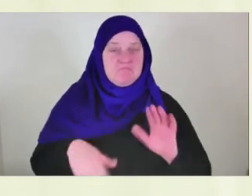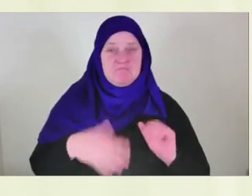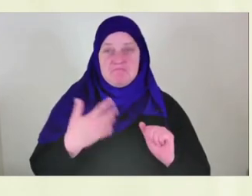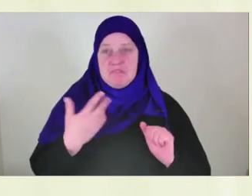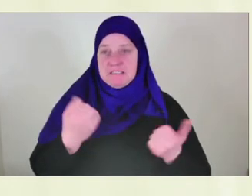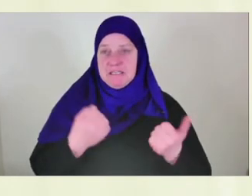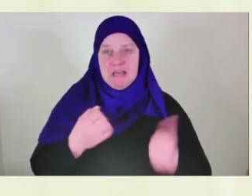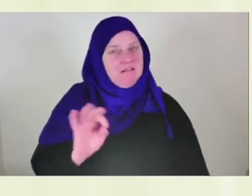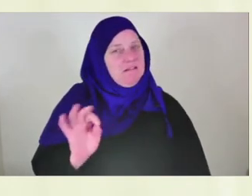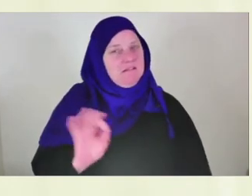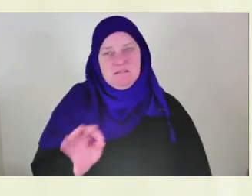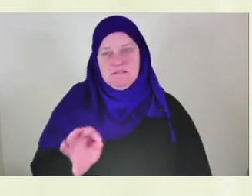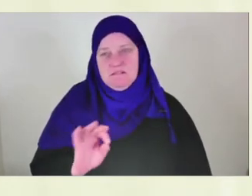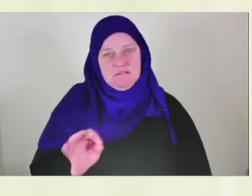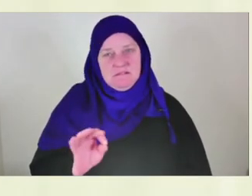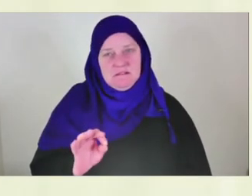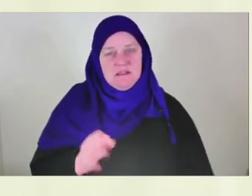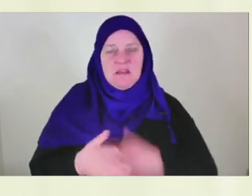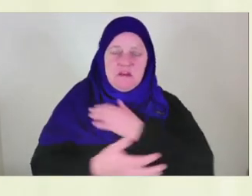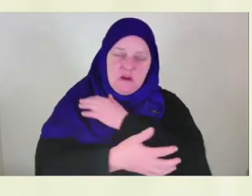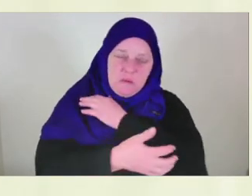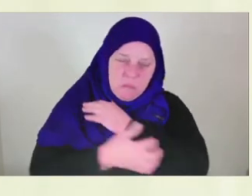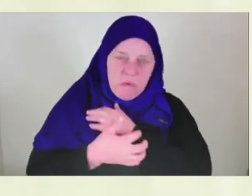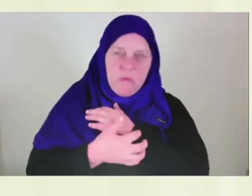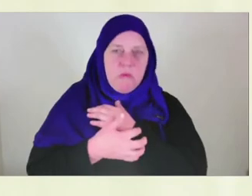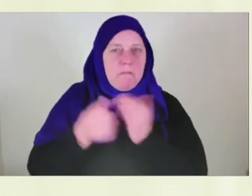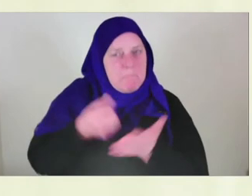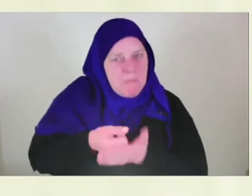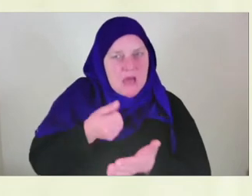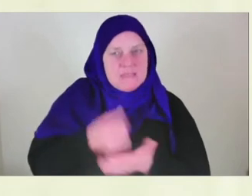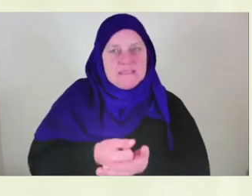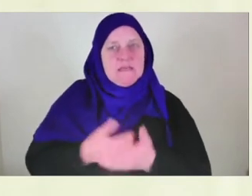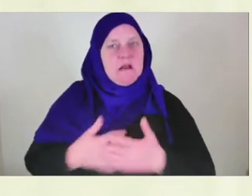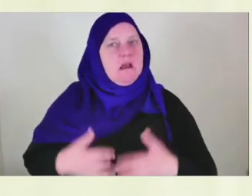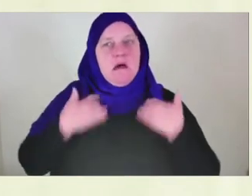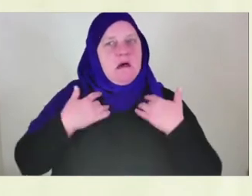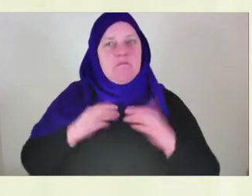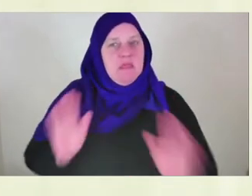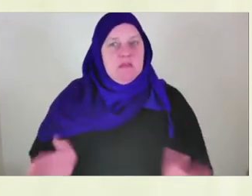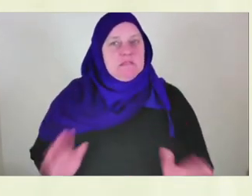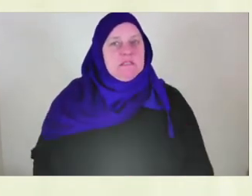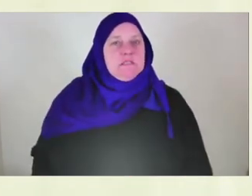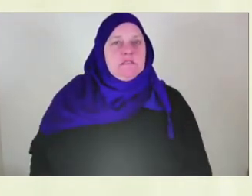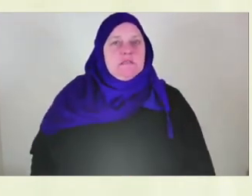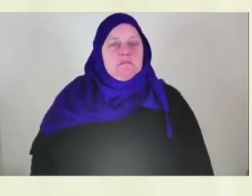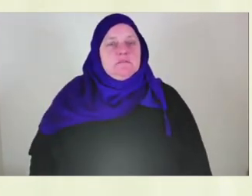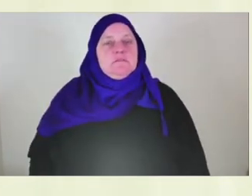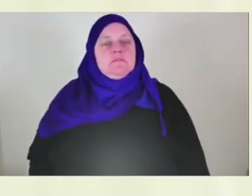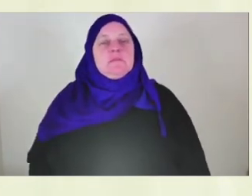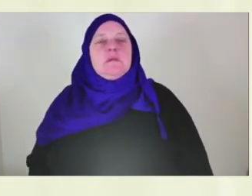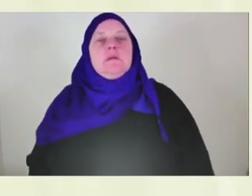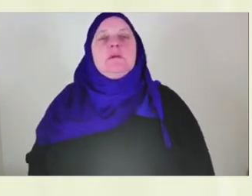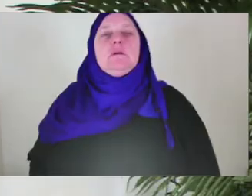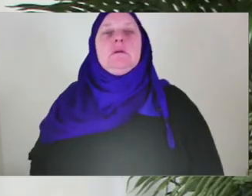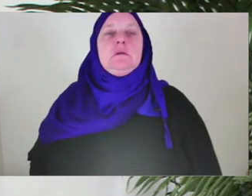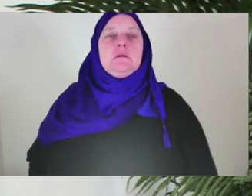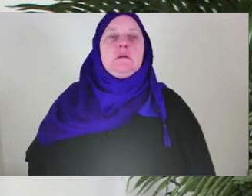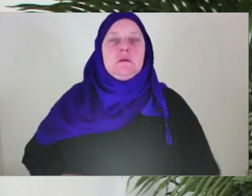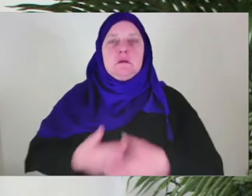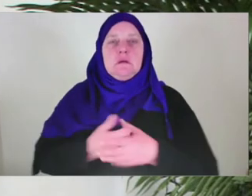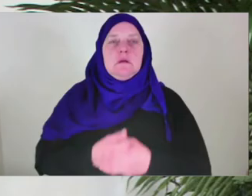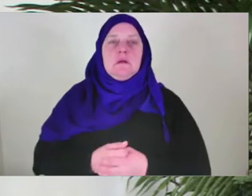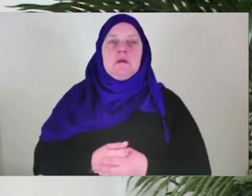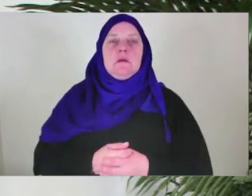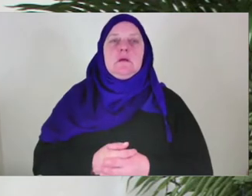life. You see that the way that they're living and their lives. And you didn't see, for example, all the other fuqaha, their children living these